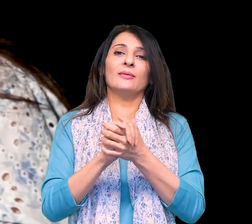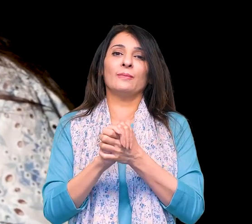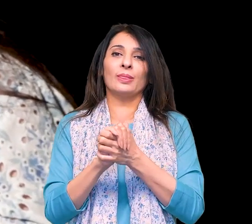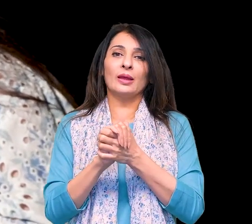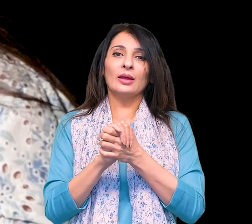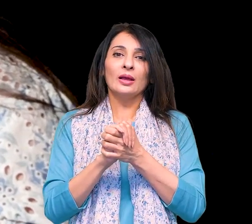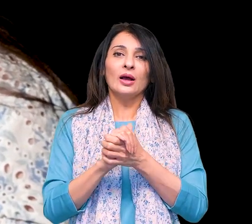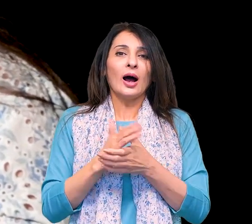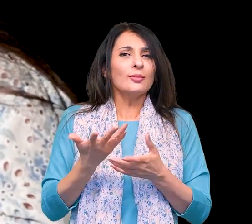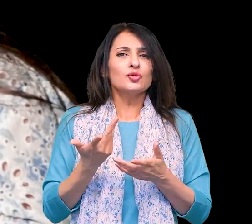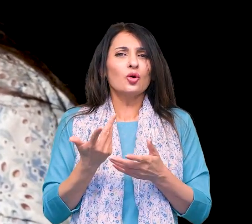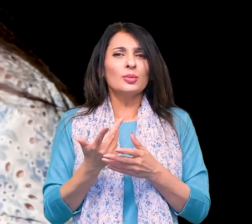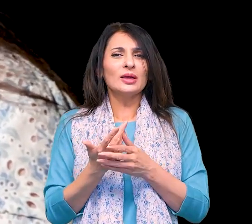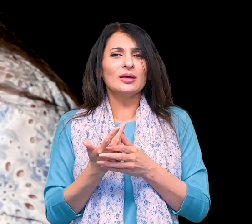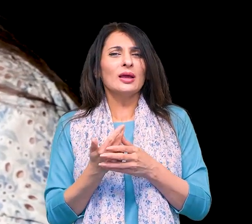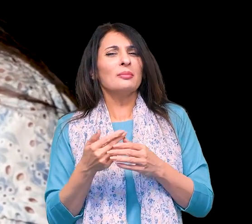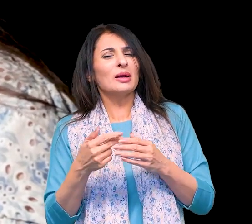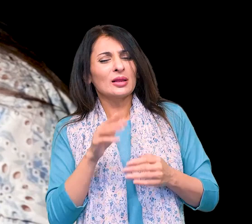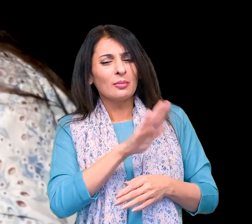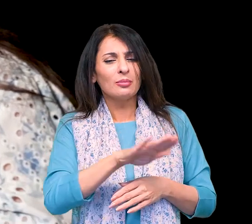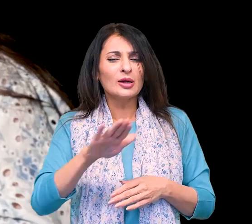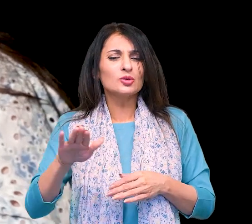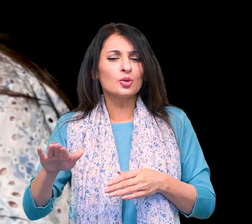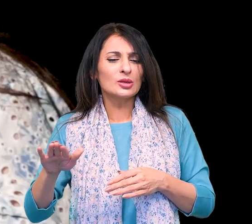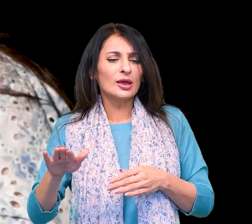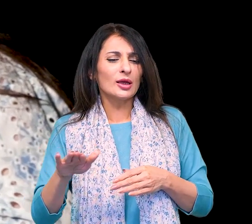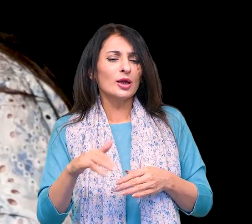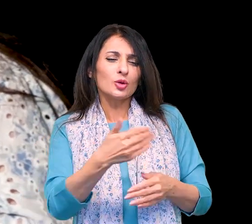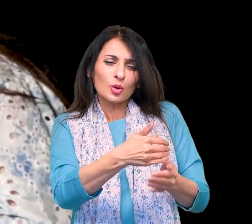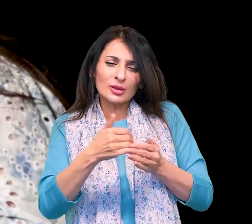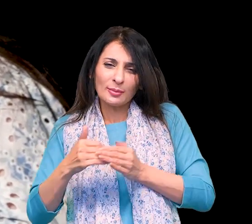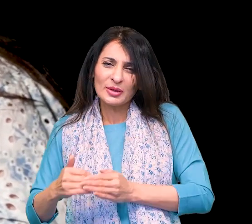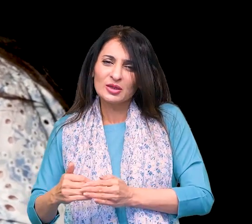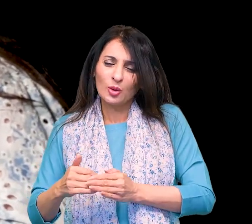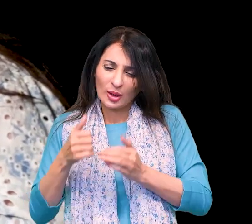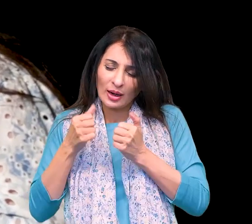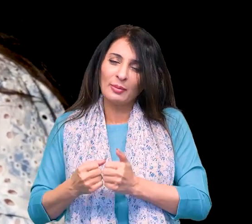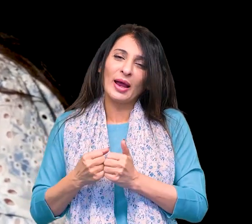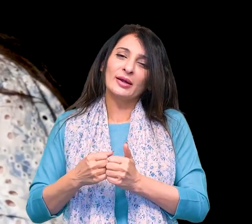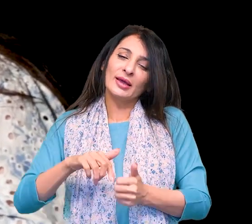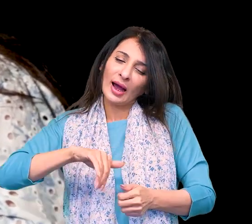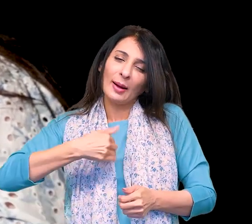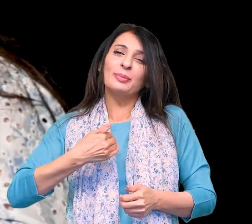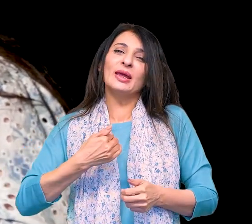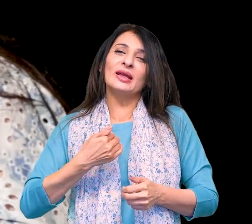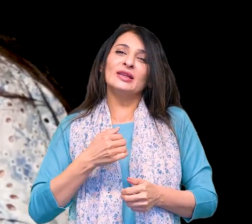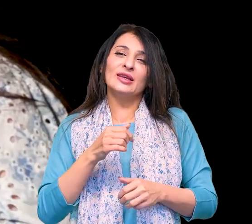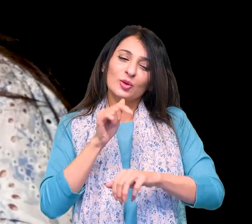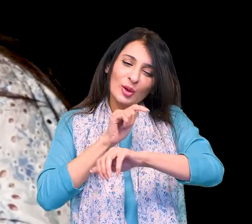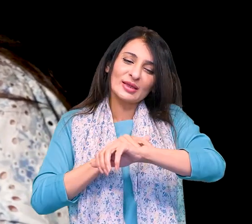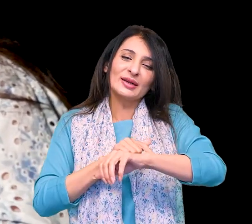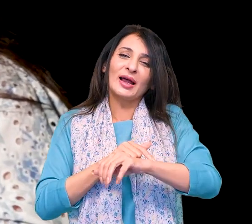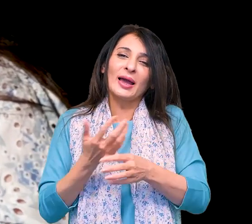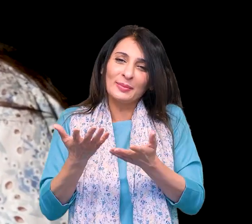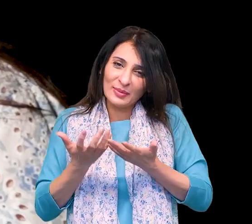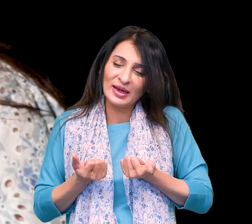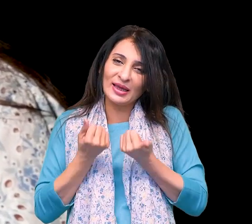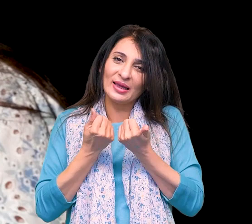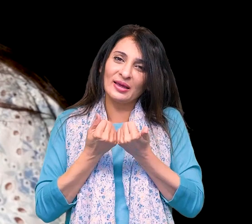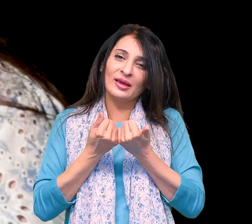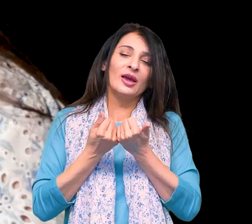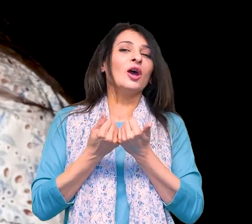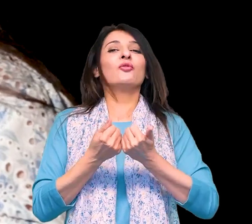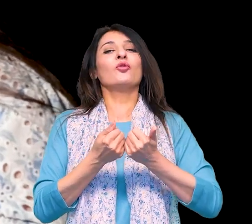there was this one Ammi. We did a session with a speech therapist, and there was this one Ammi who reached out to me later and said that she had